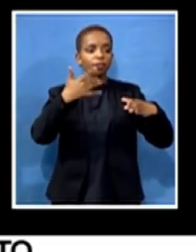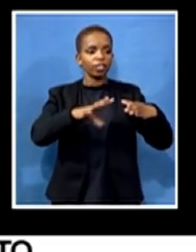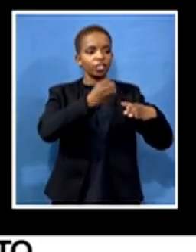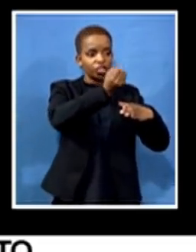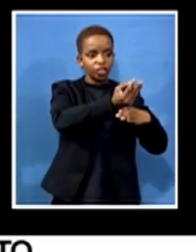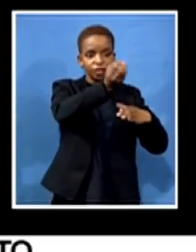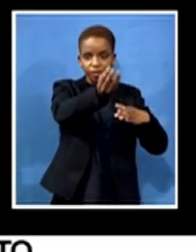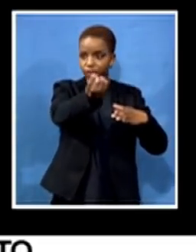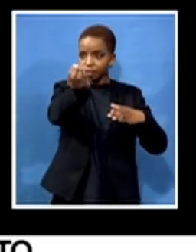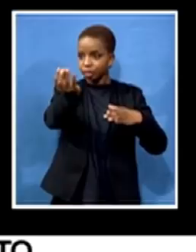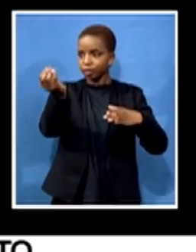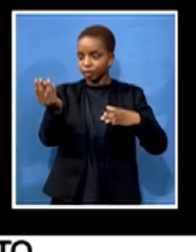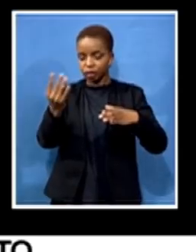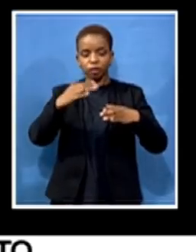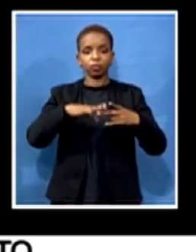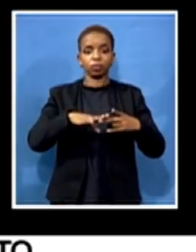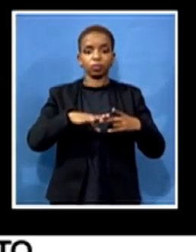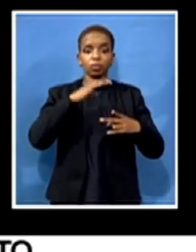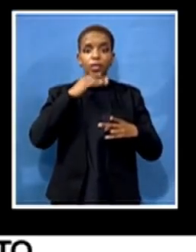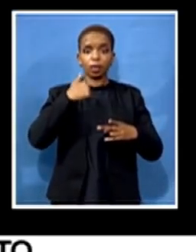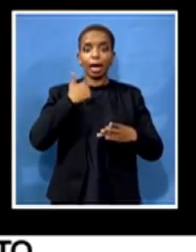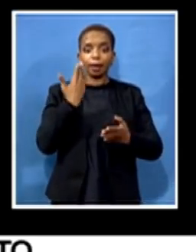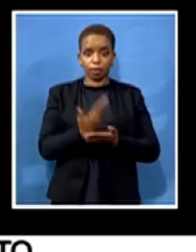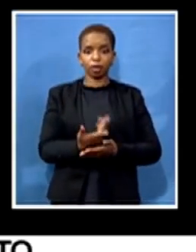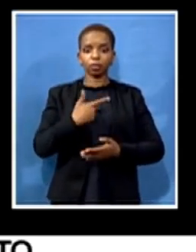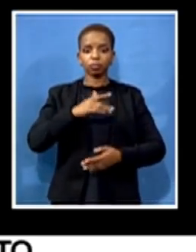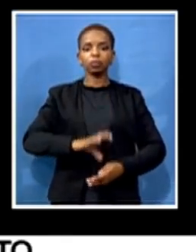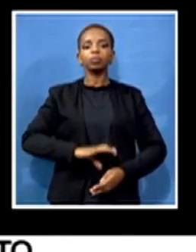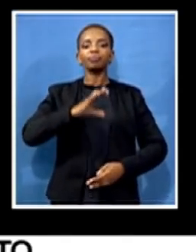if there won't be any hiccups related to